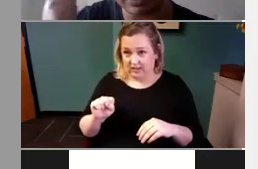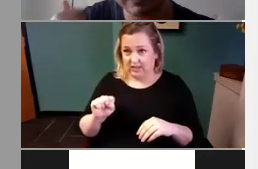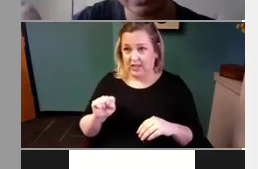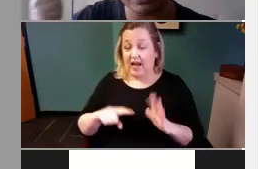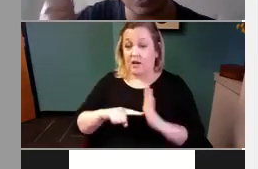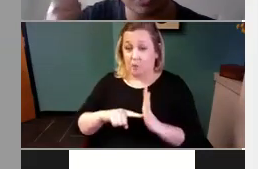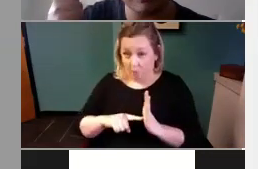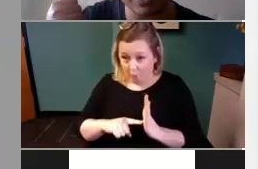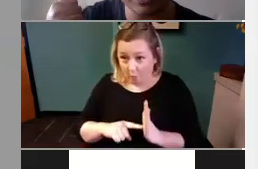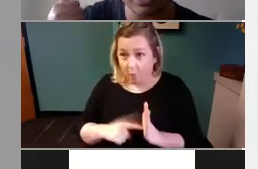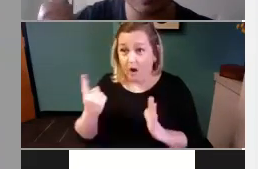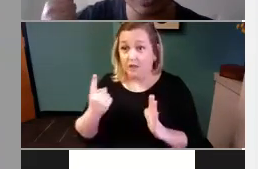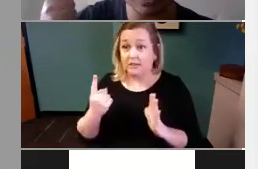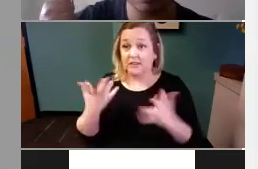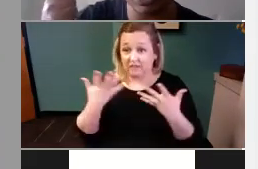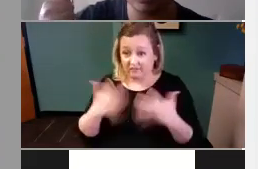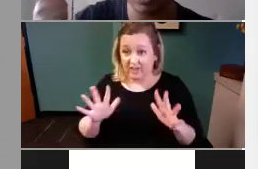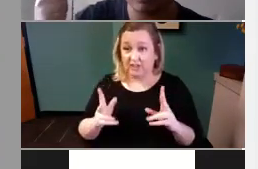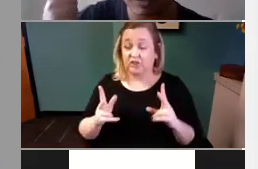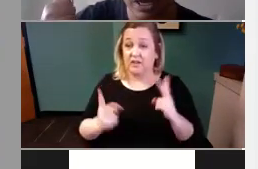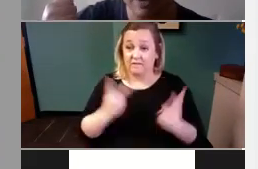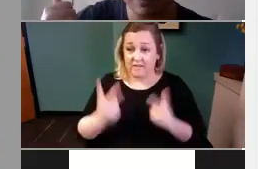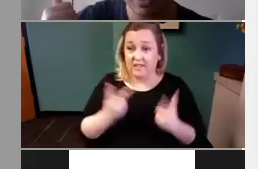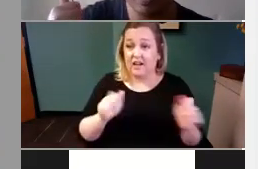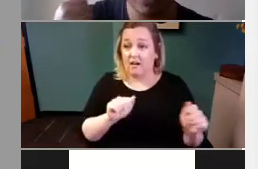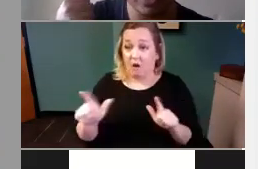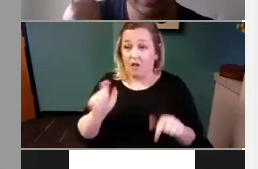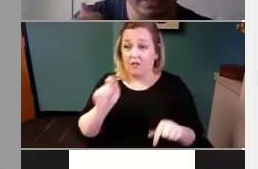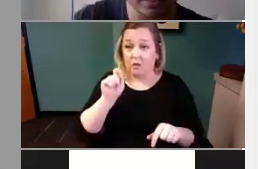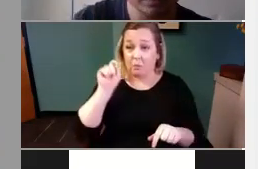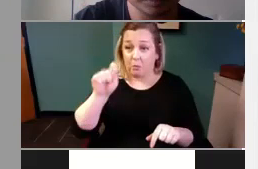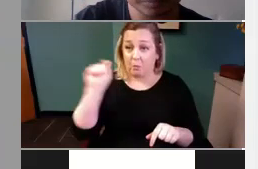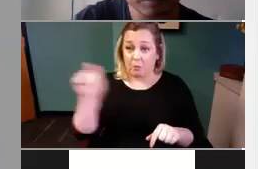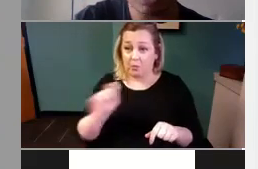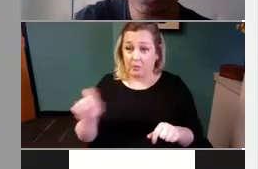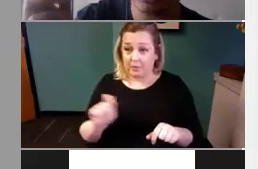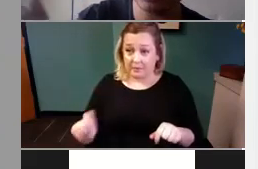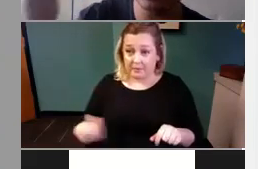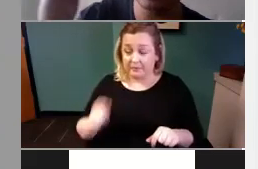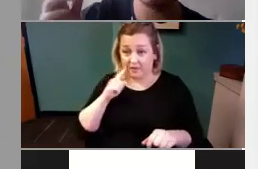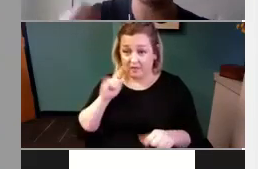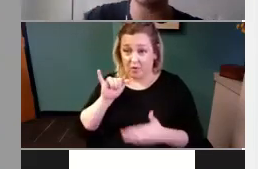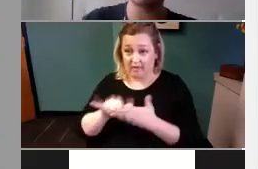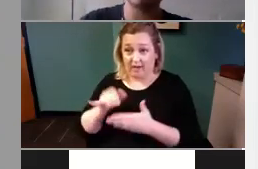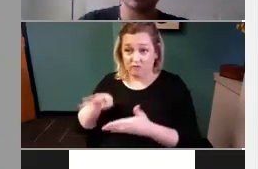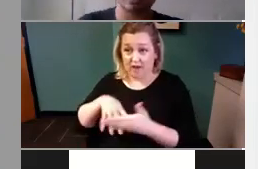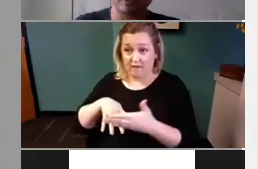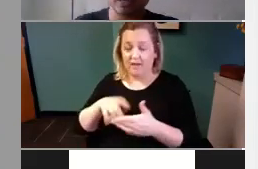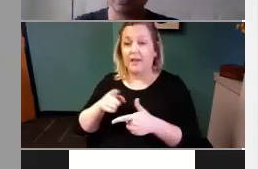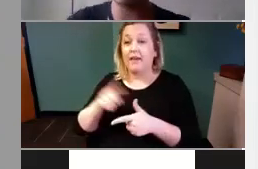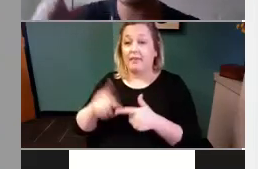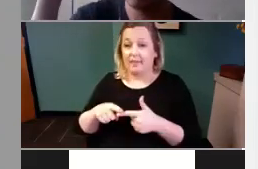done visiting all the vertices for this particular graph, we can then return a list